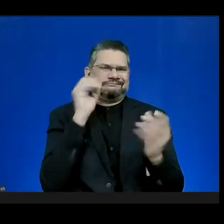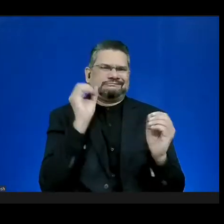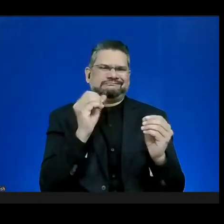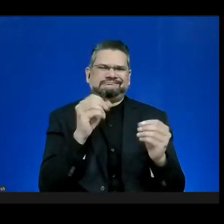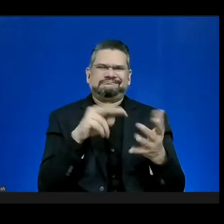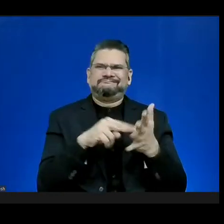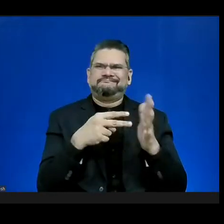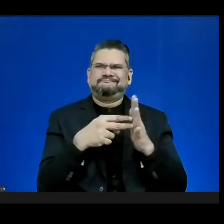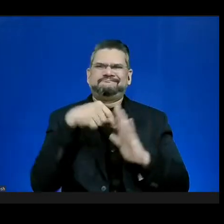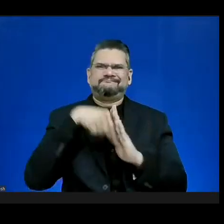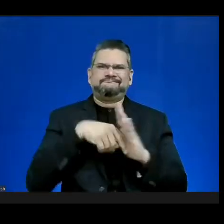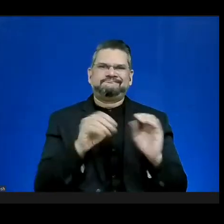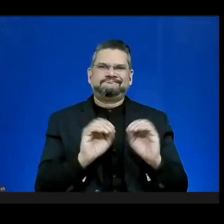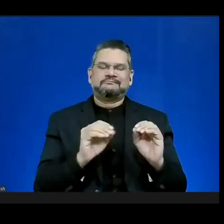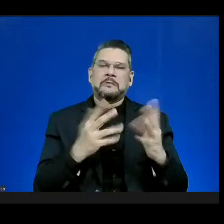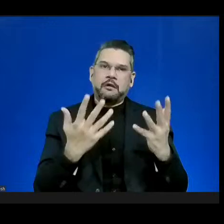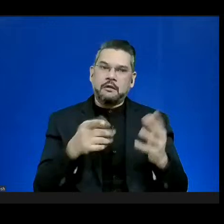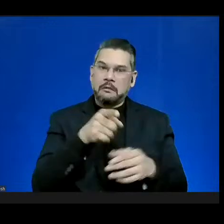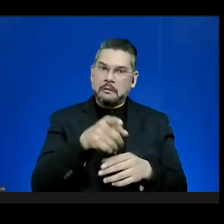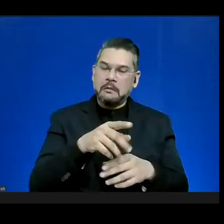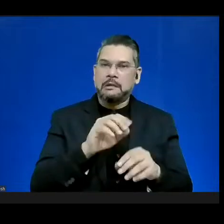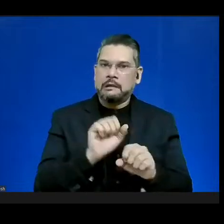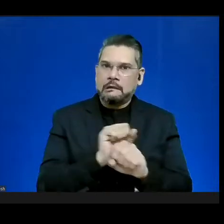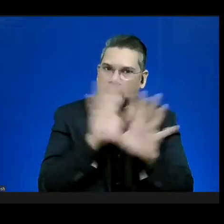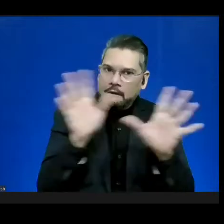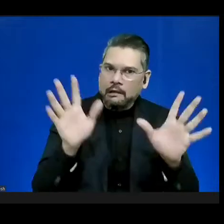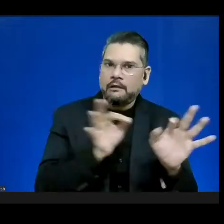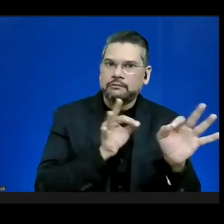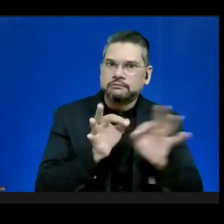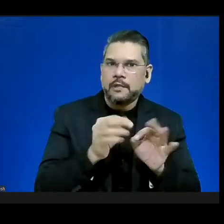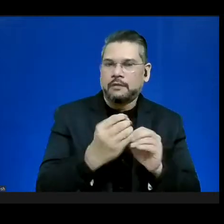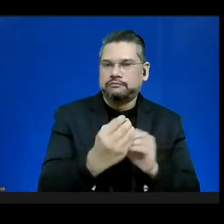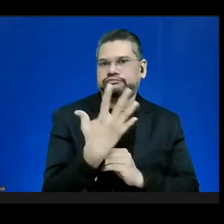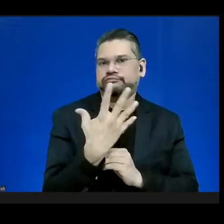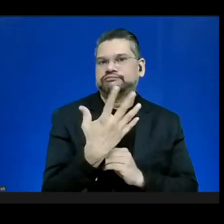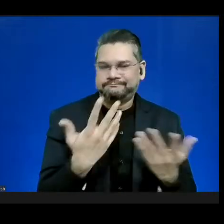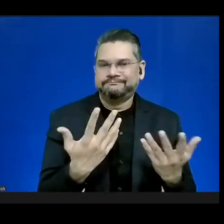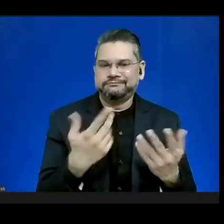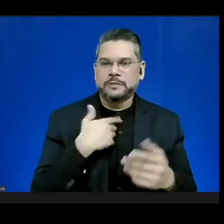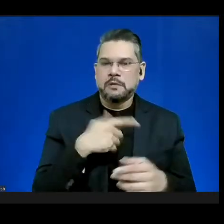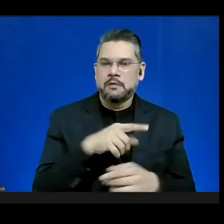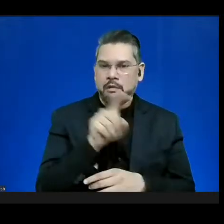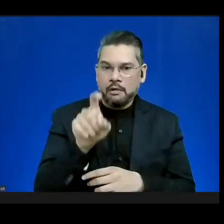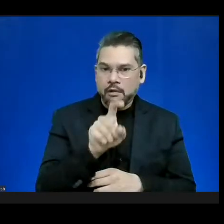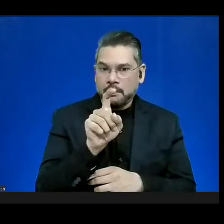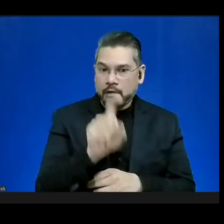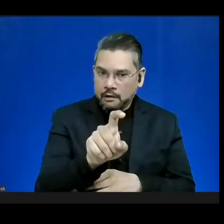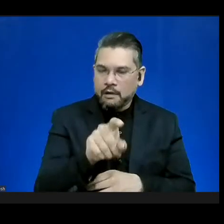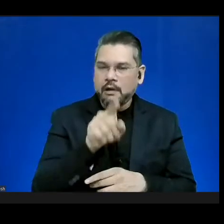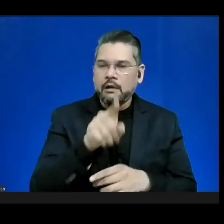out of it, so a person knows what exactly he should expect when he clicks on that particular link.